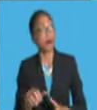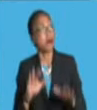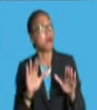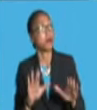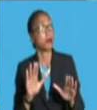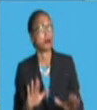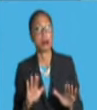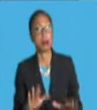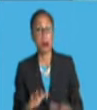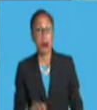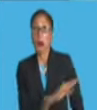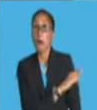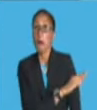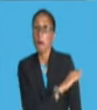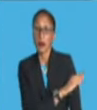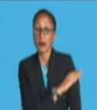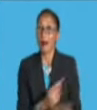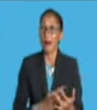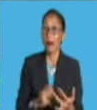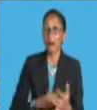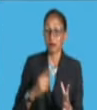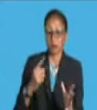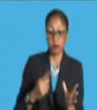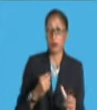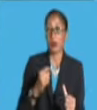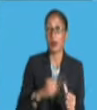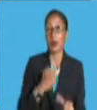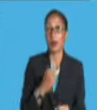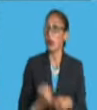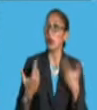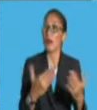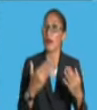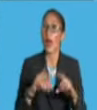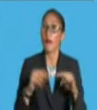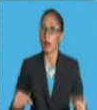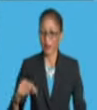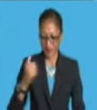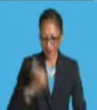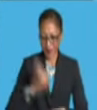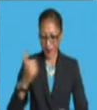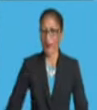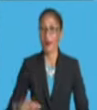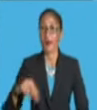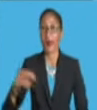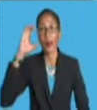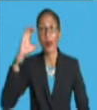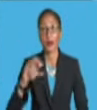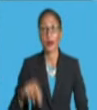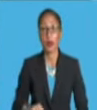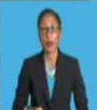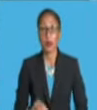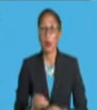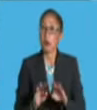long. Our Prime Minister, along with our hard-working Attorney General, have given us everything the country needed and more. Improvements